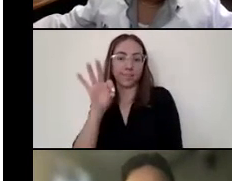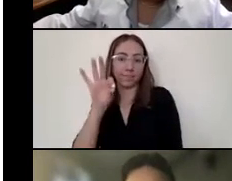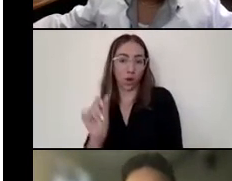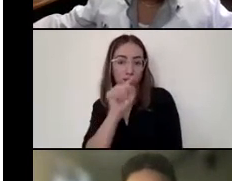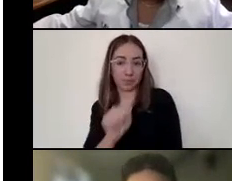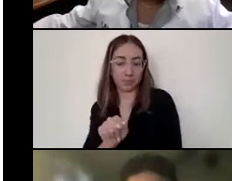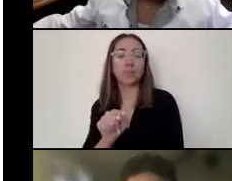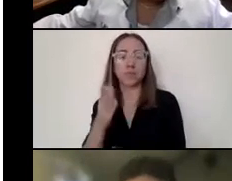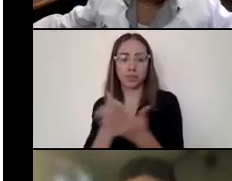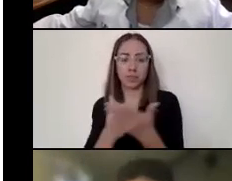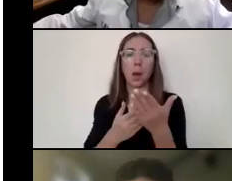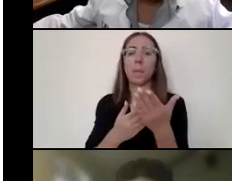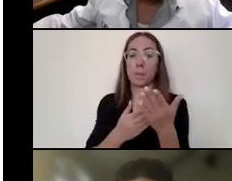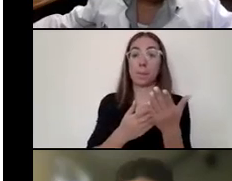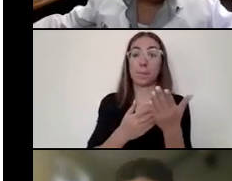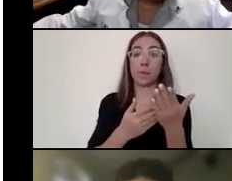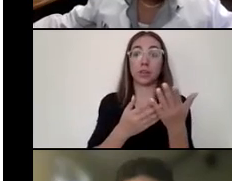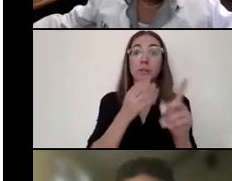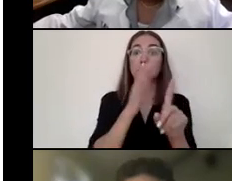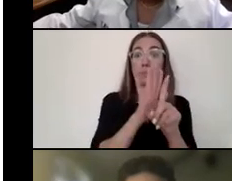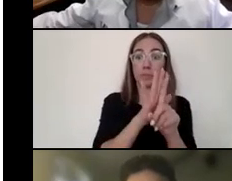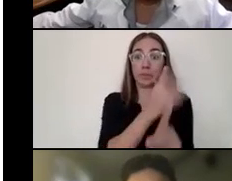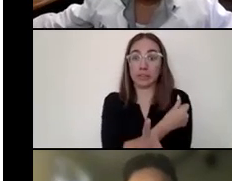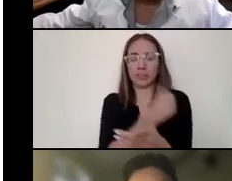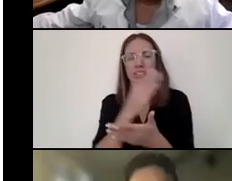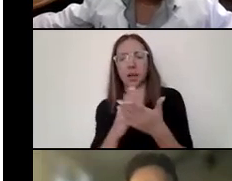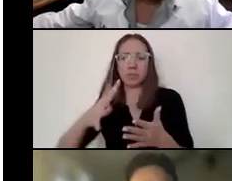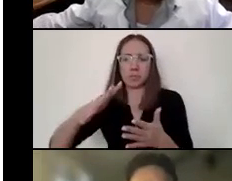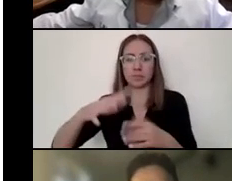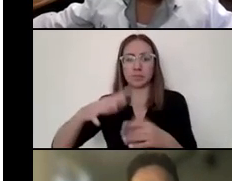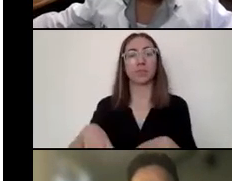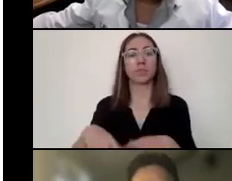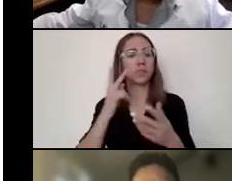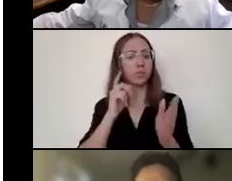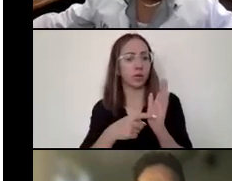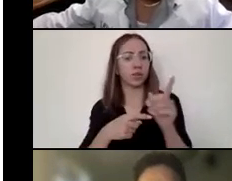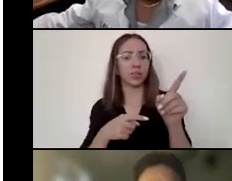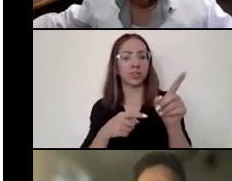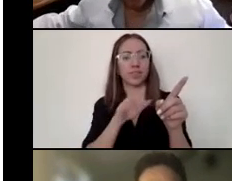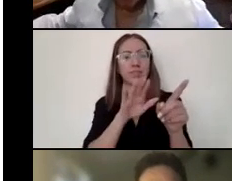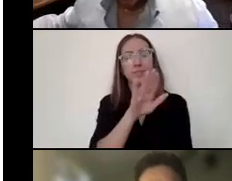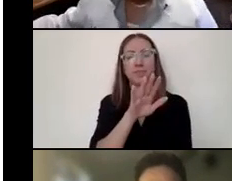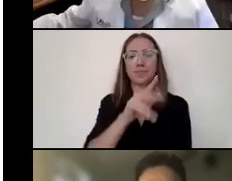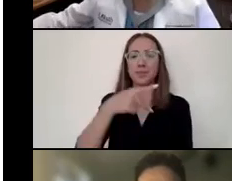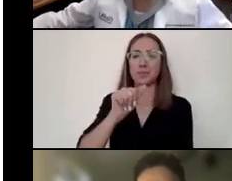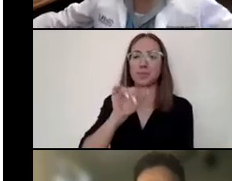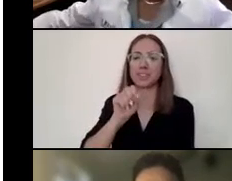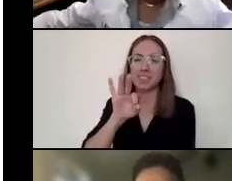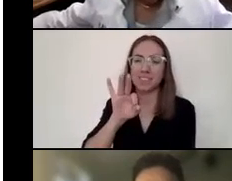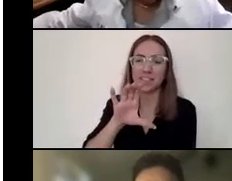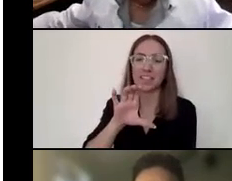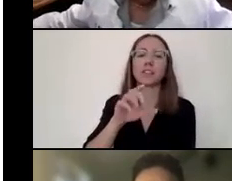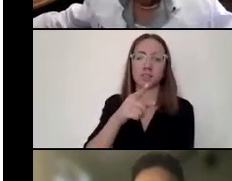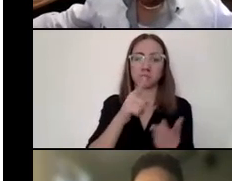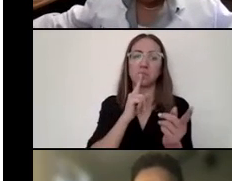have been vaccinated much better than other parts. But in general, you will see up in the Northeast, and again, the Pacific coast that have done better than